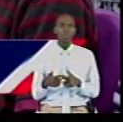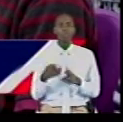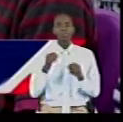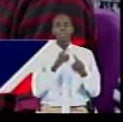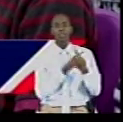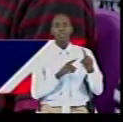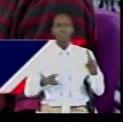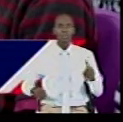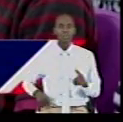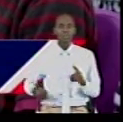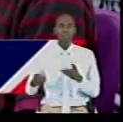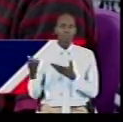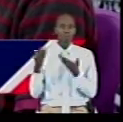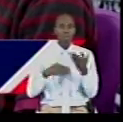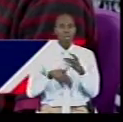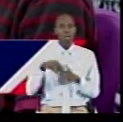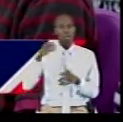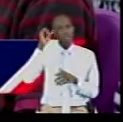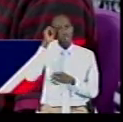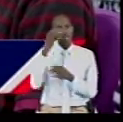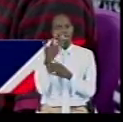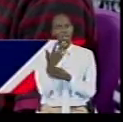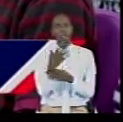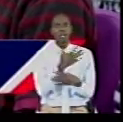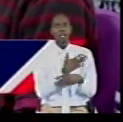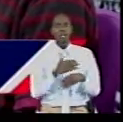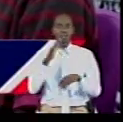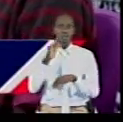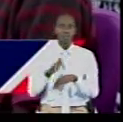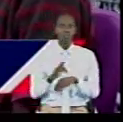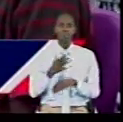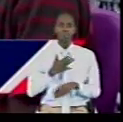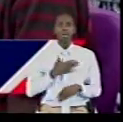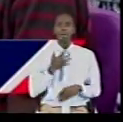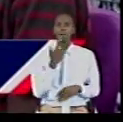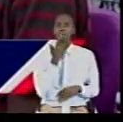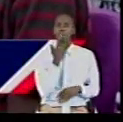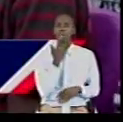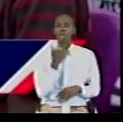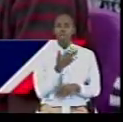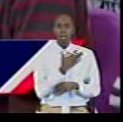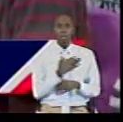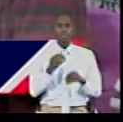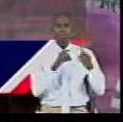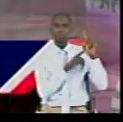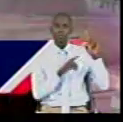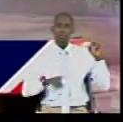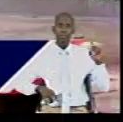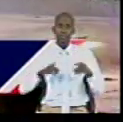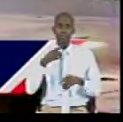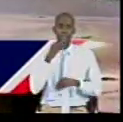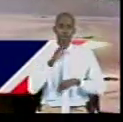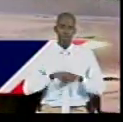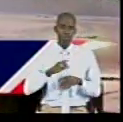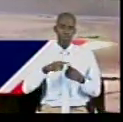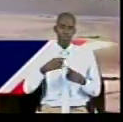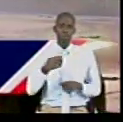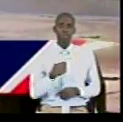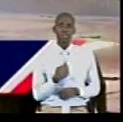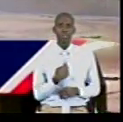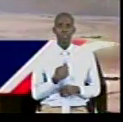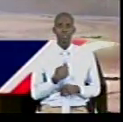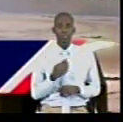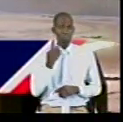forth his hand, and he touched my mouth. And the Lord said unto me,